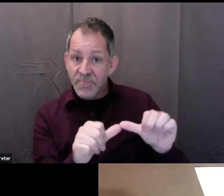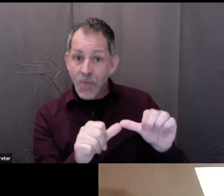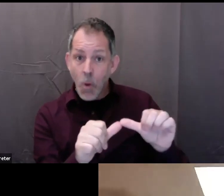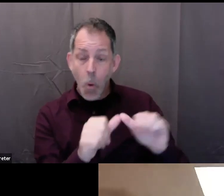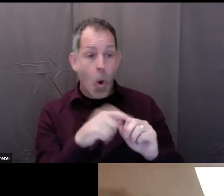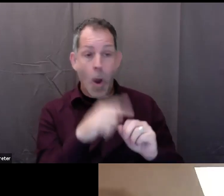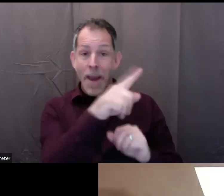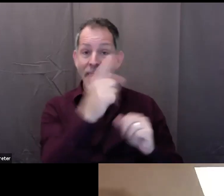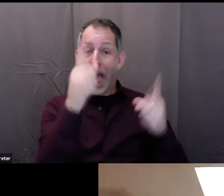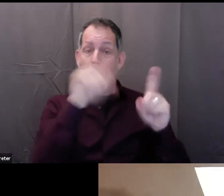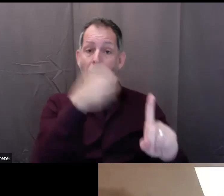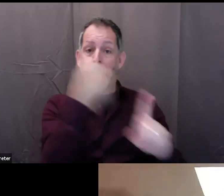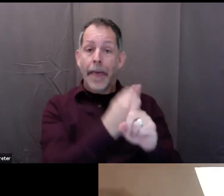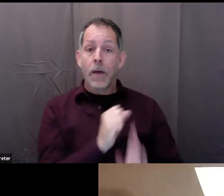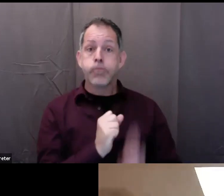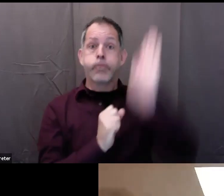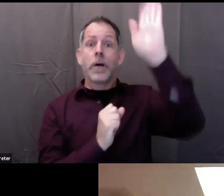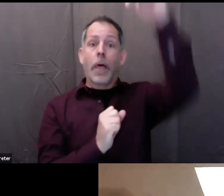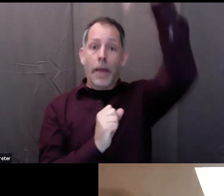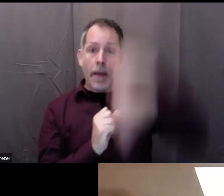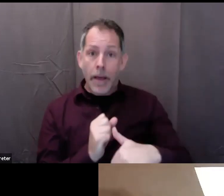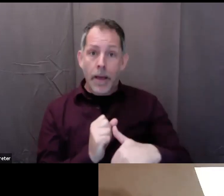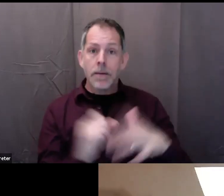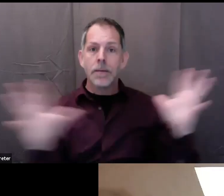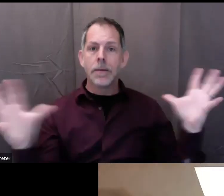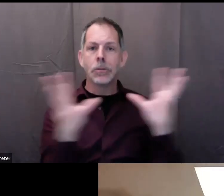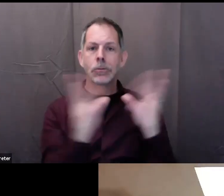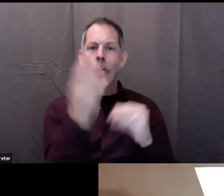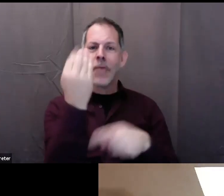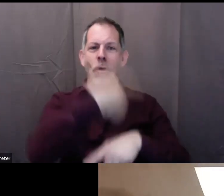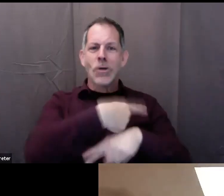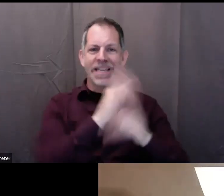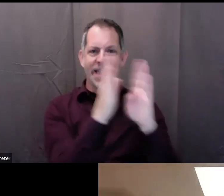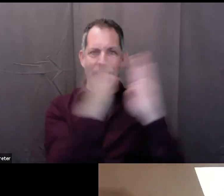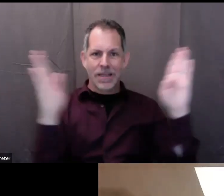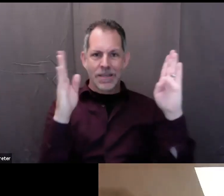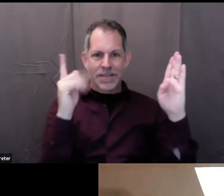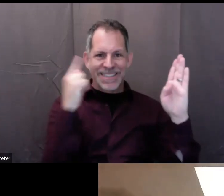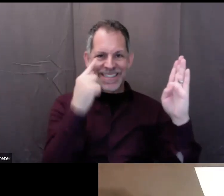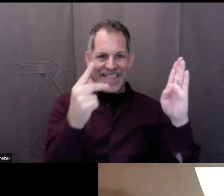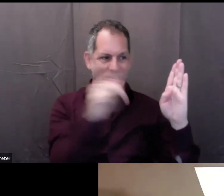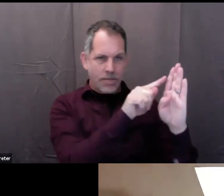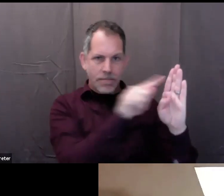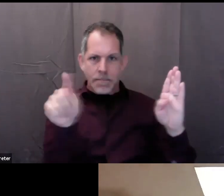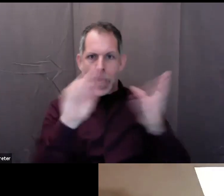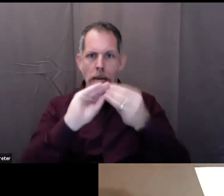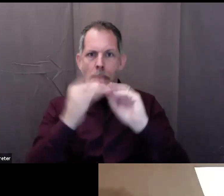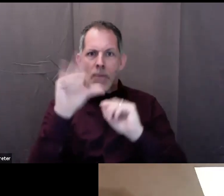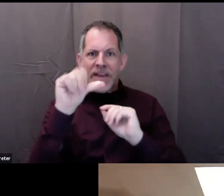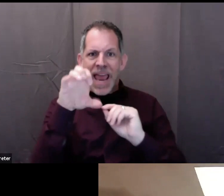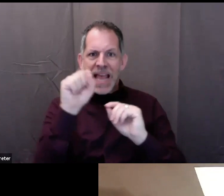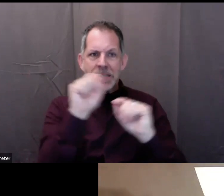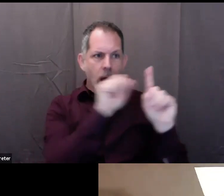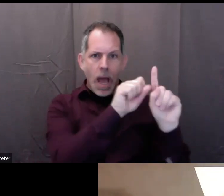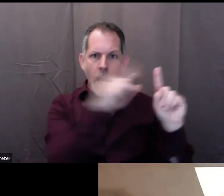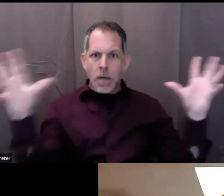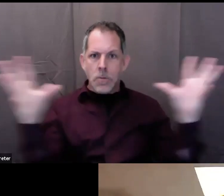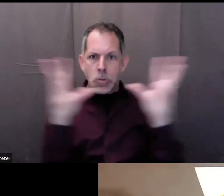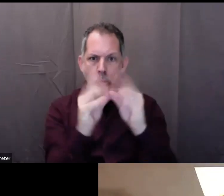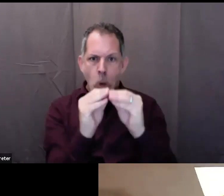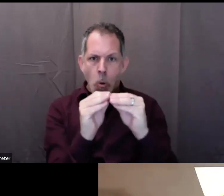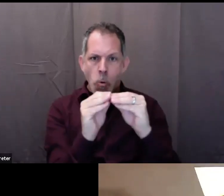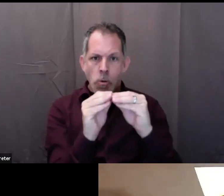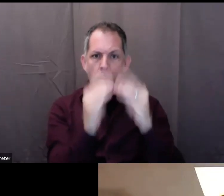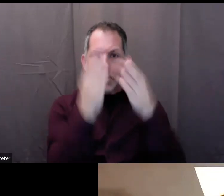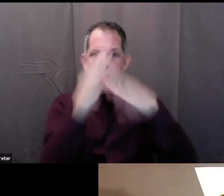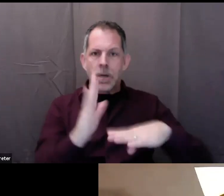the hospitals remain relatively unburdened and we see our testing positivity rates kind of drift